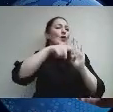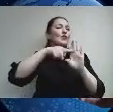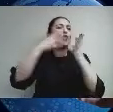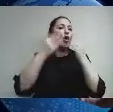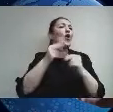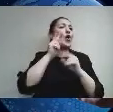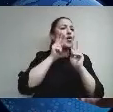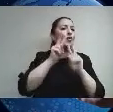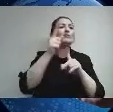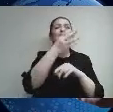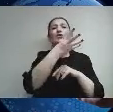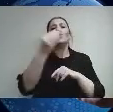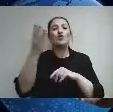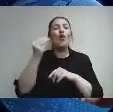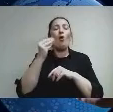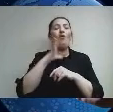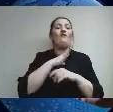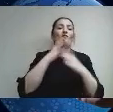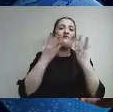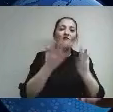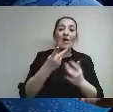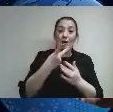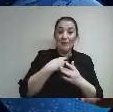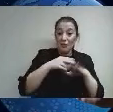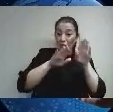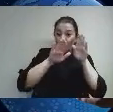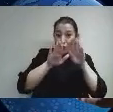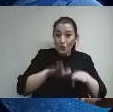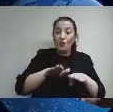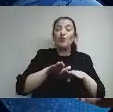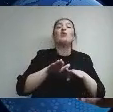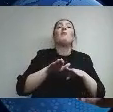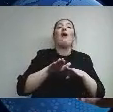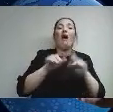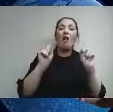in the world that we see as disadvantage.